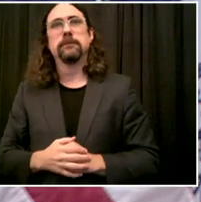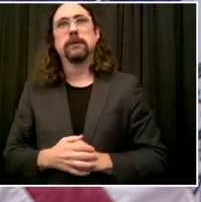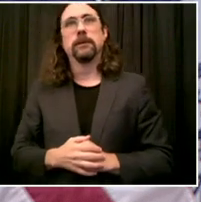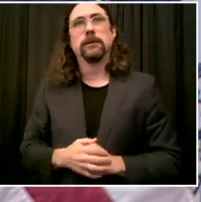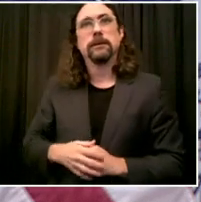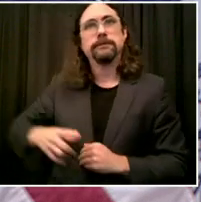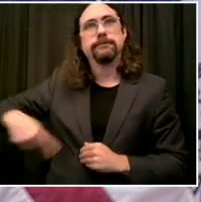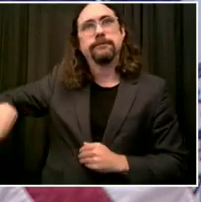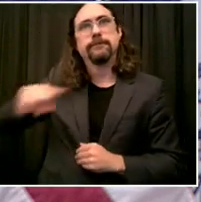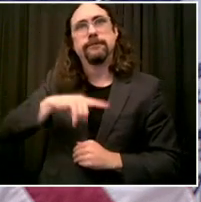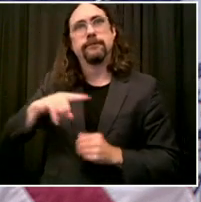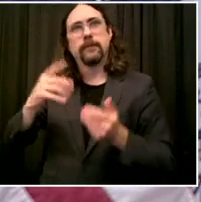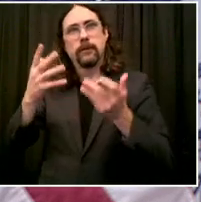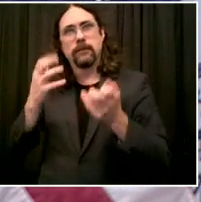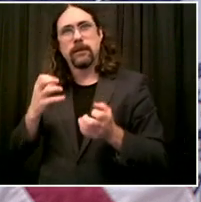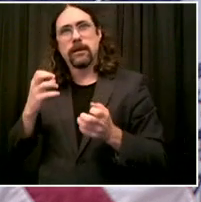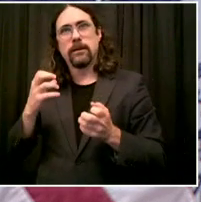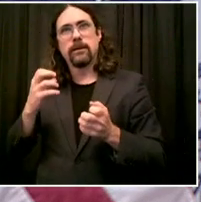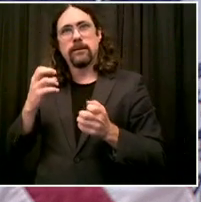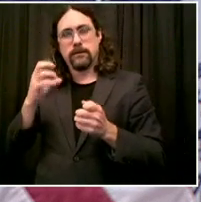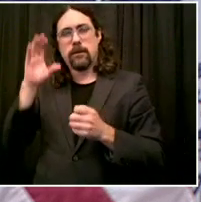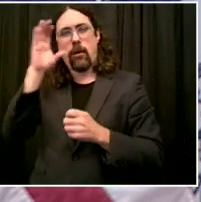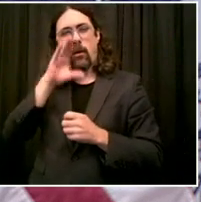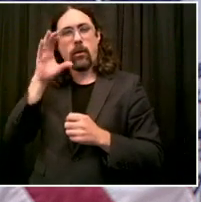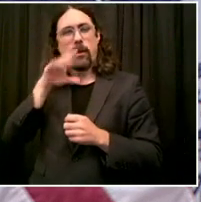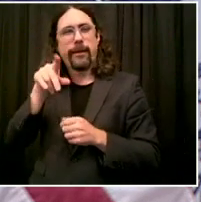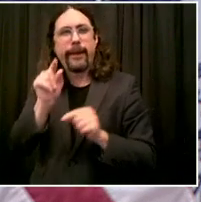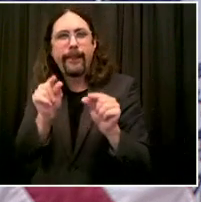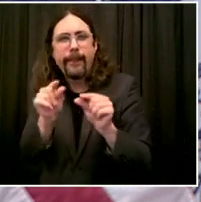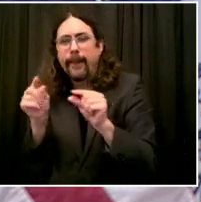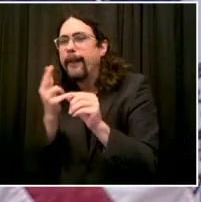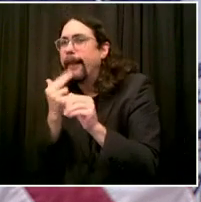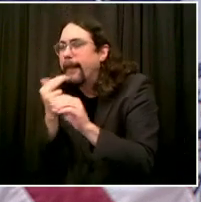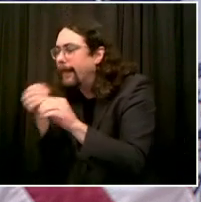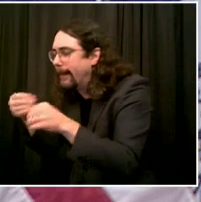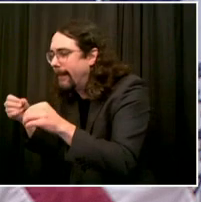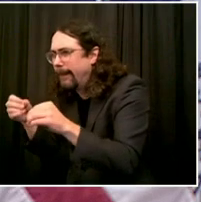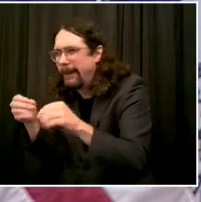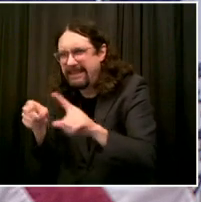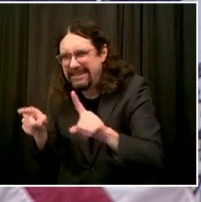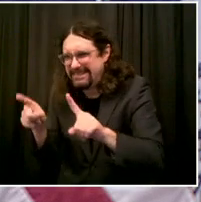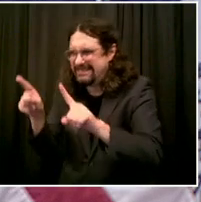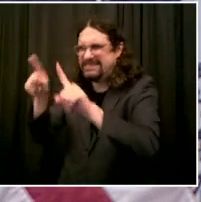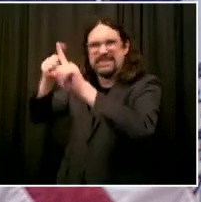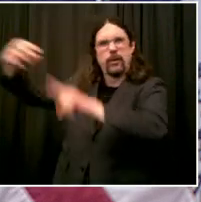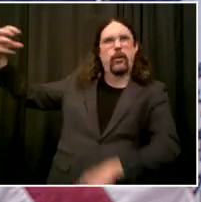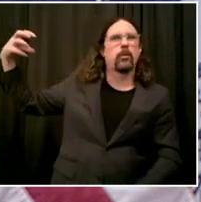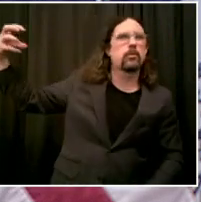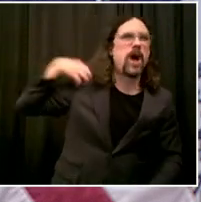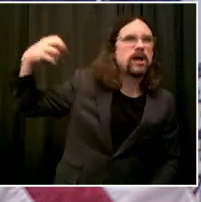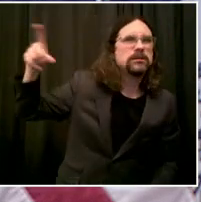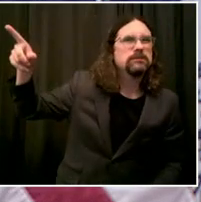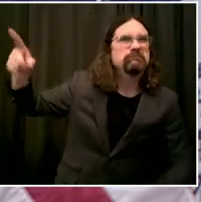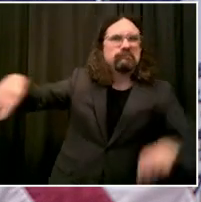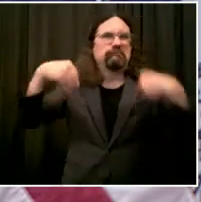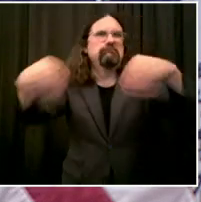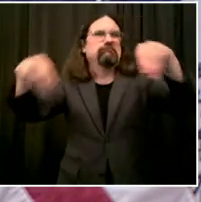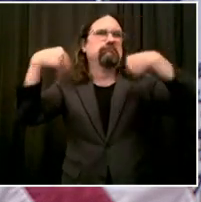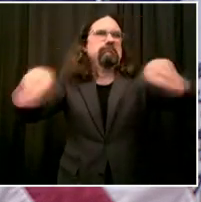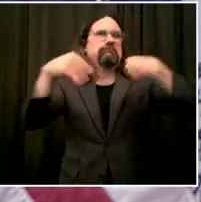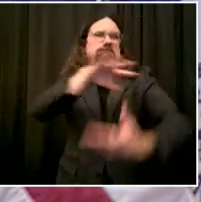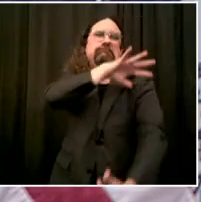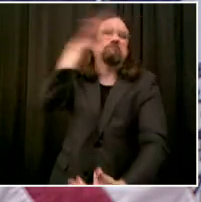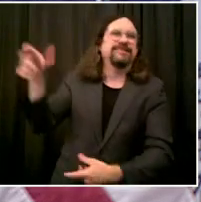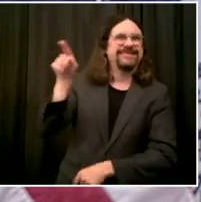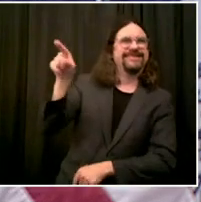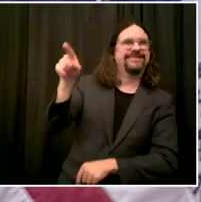suppliers outside New York City where a lot of this is coming from. Again, we're going to combine the efforts of the sheriff's office,